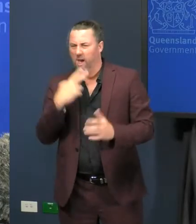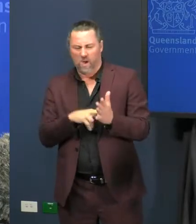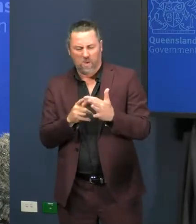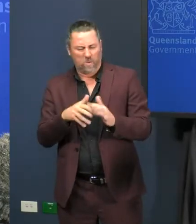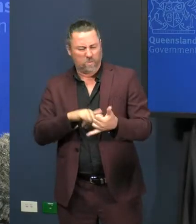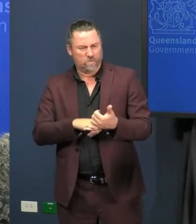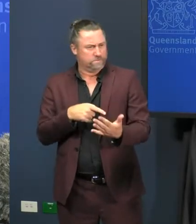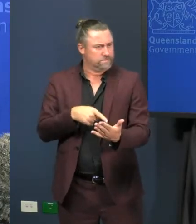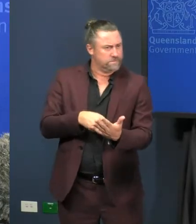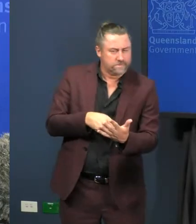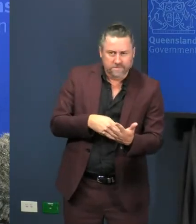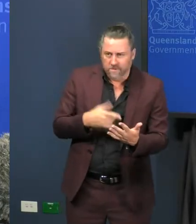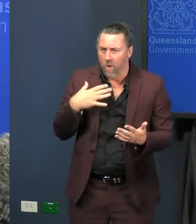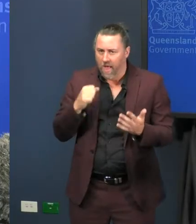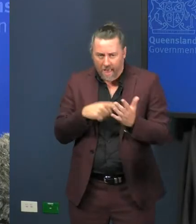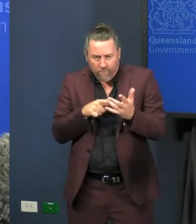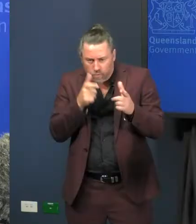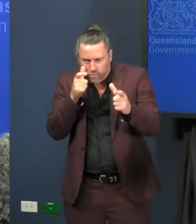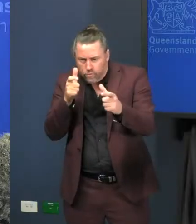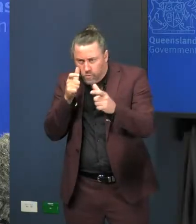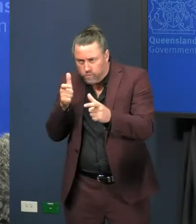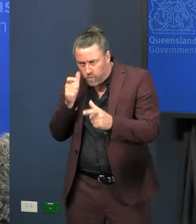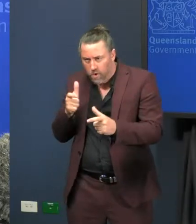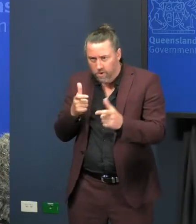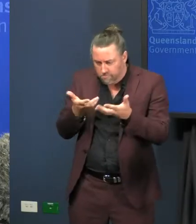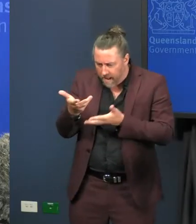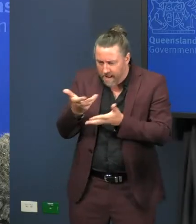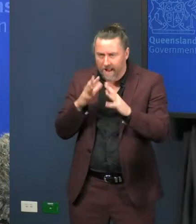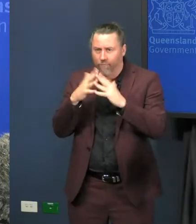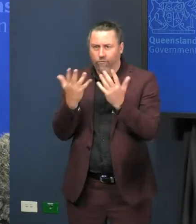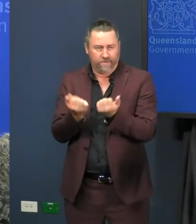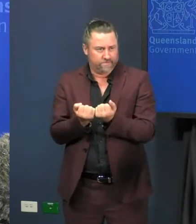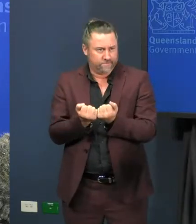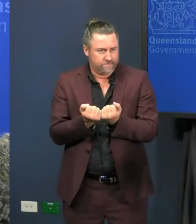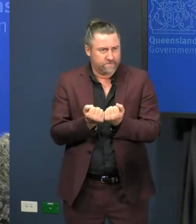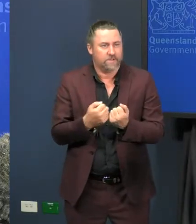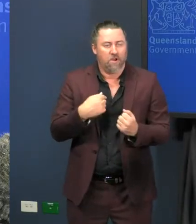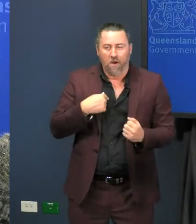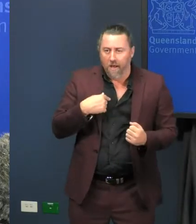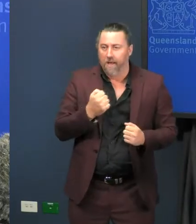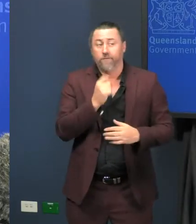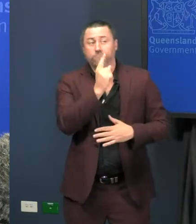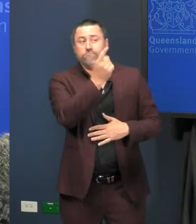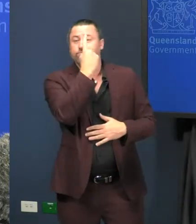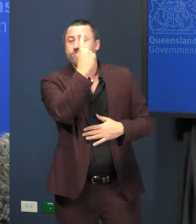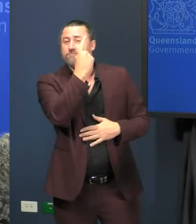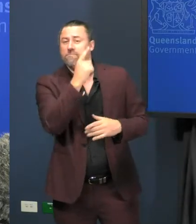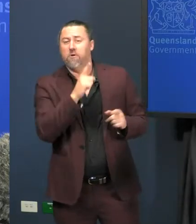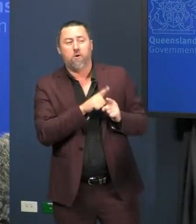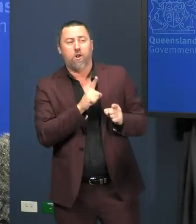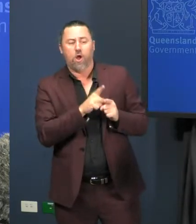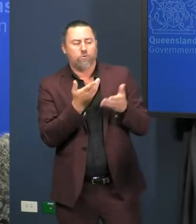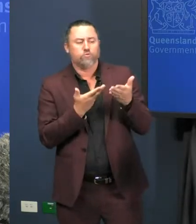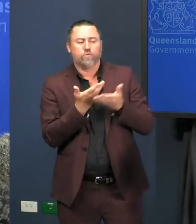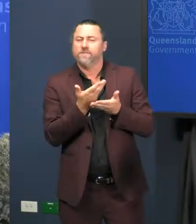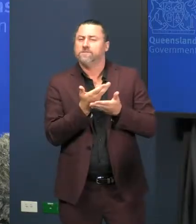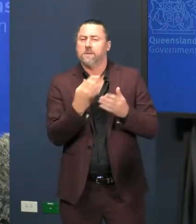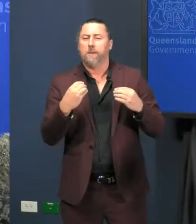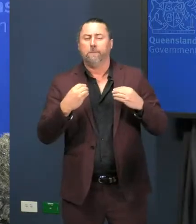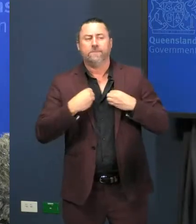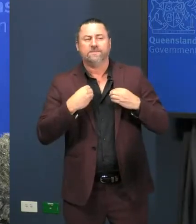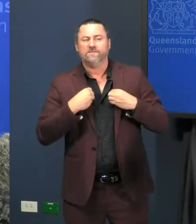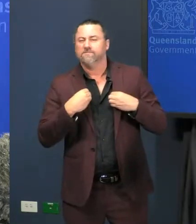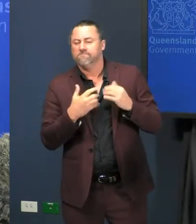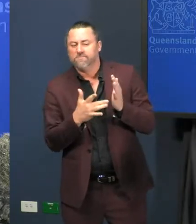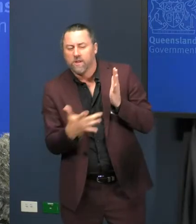and threaten more defined areas. So I've engaged with some of those telecommunication providers and asked them to do everything they can to